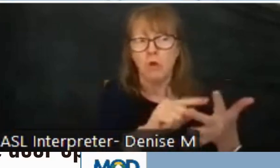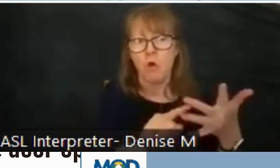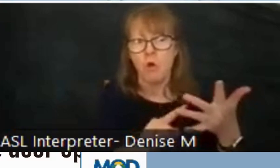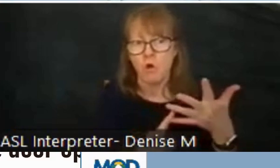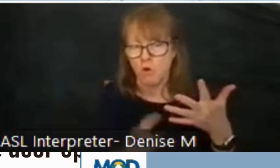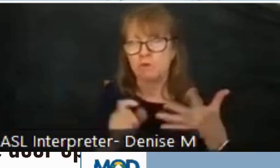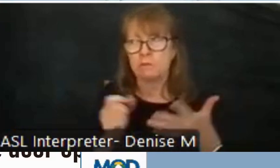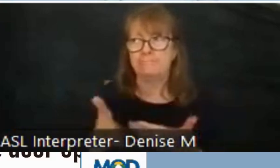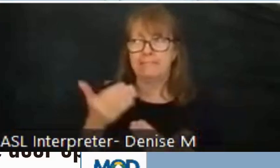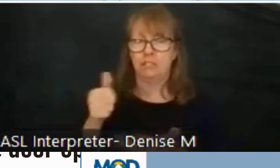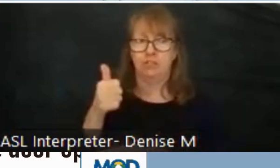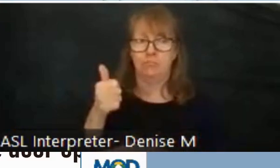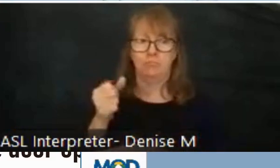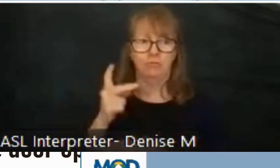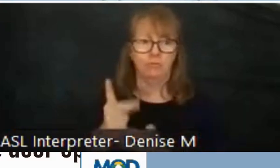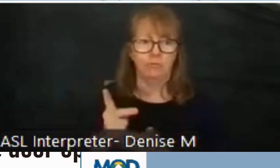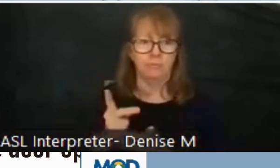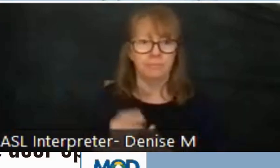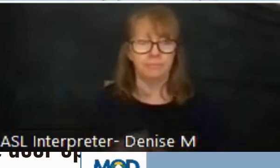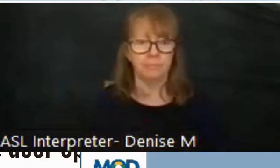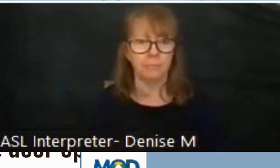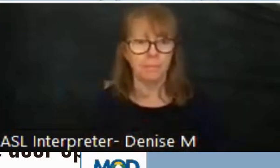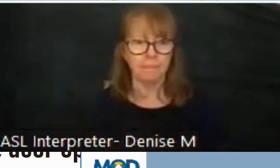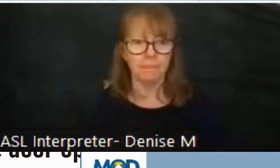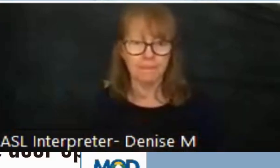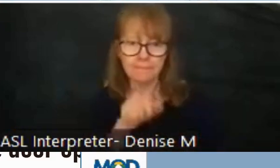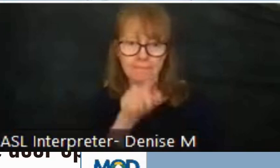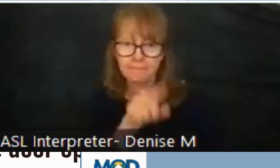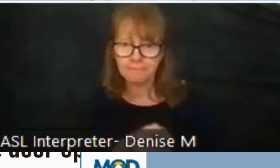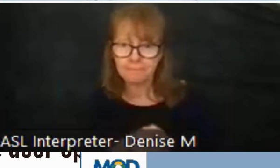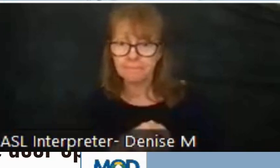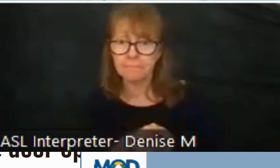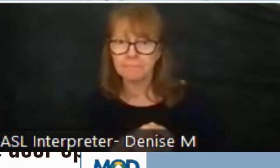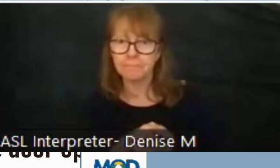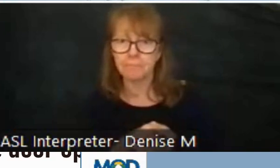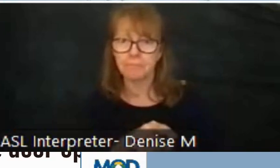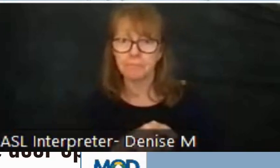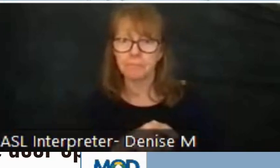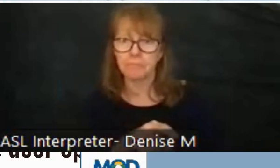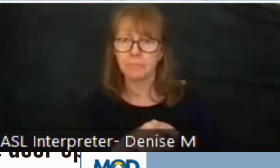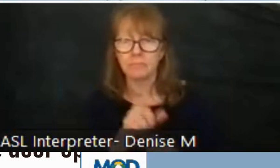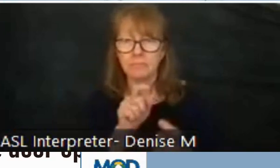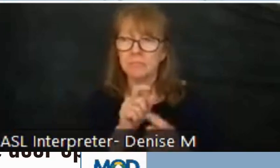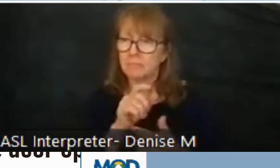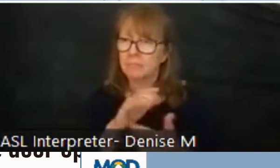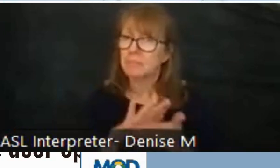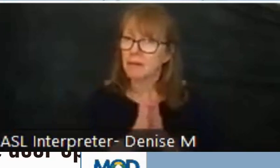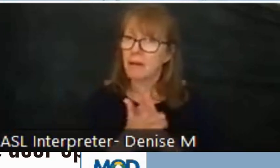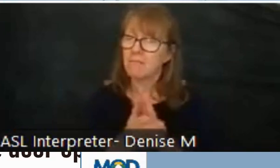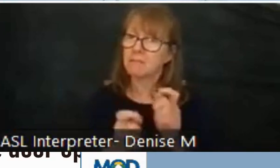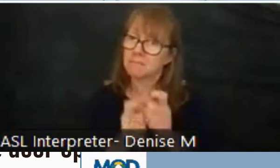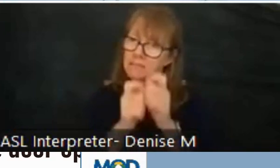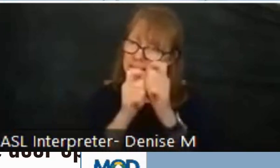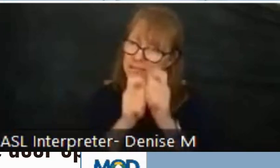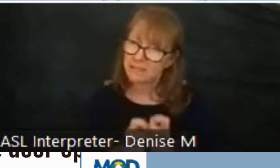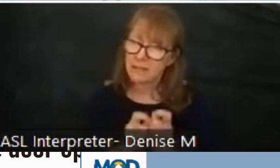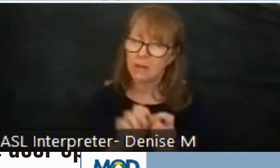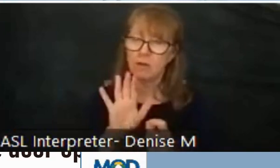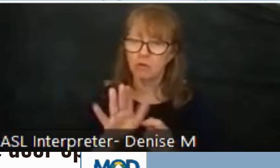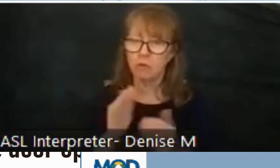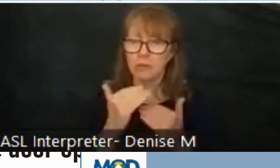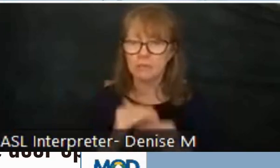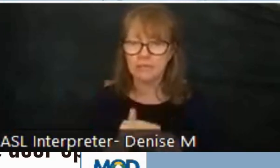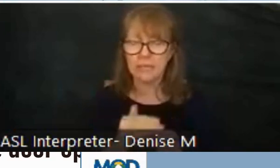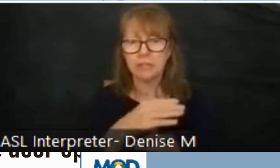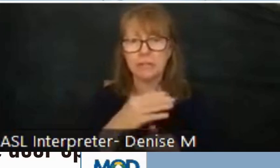Here we can see how helpful it is if you've gotten specific about the limitations you have and what obstacle you're